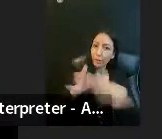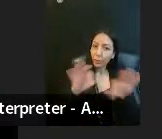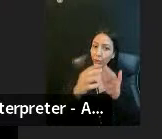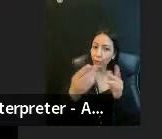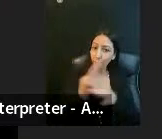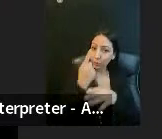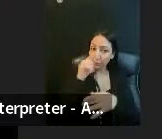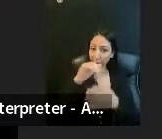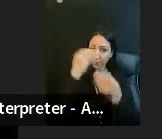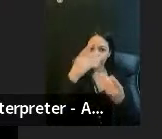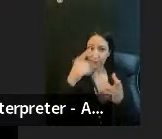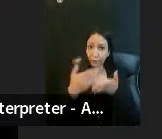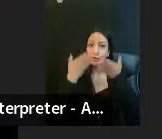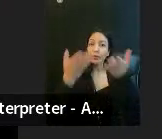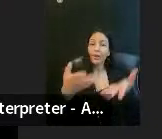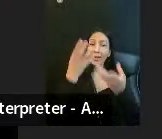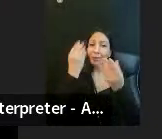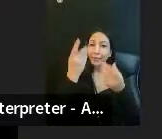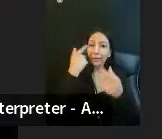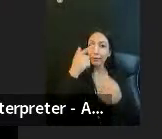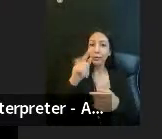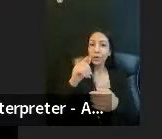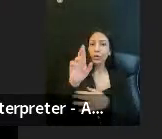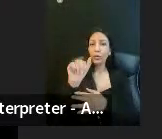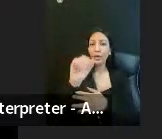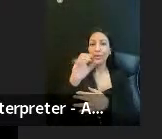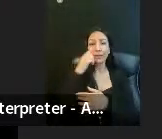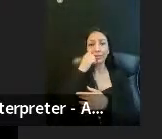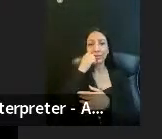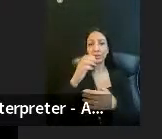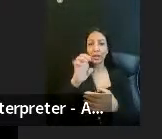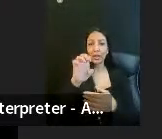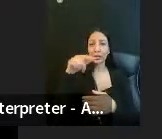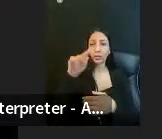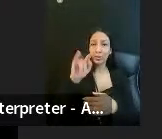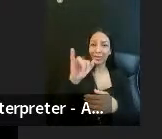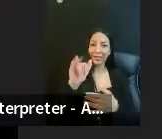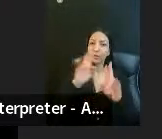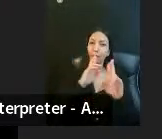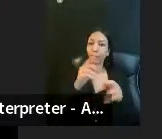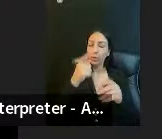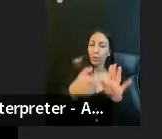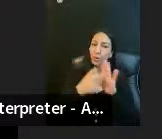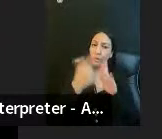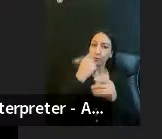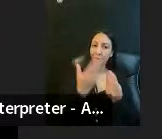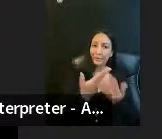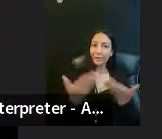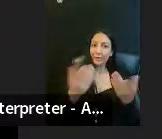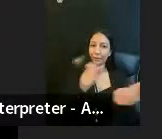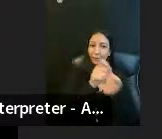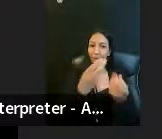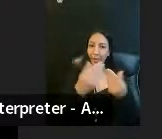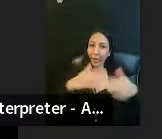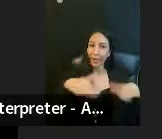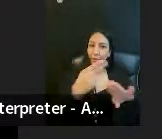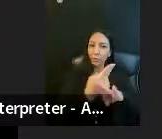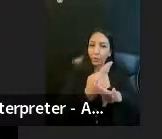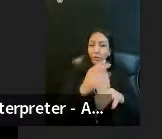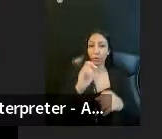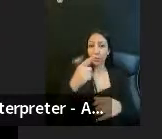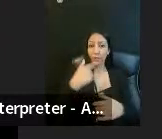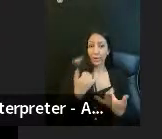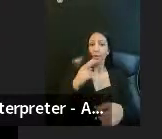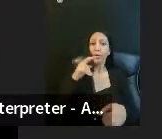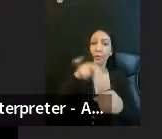is going to be to provide data for the racial equity reports that are going to be required for certain land use applications. And I'm actually going to step into giving